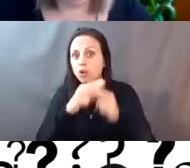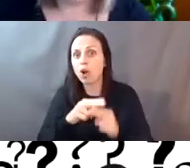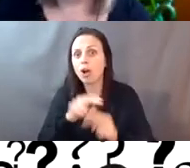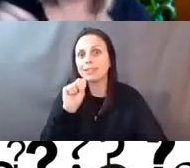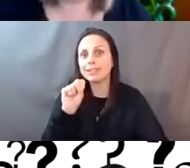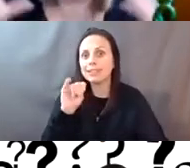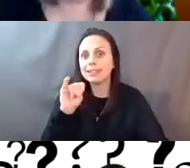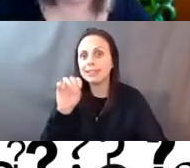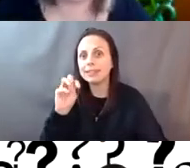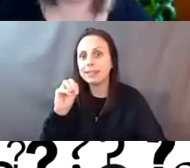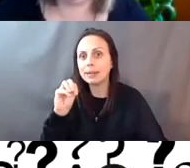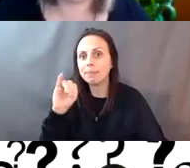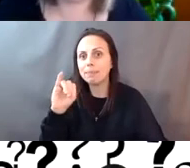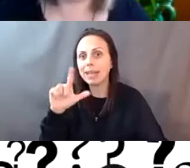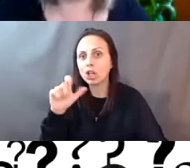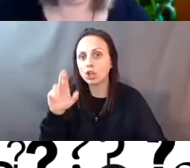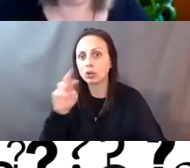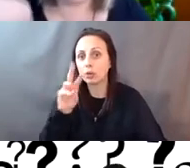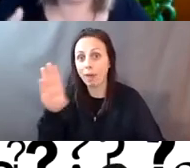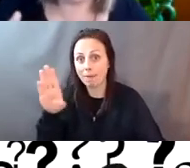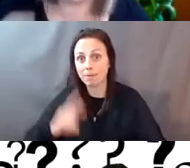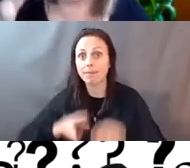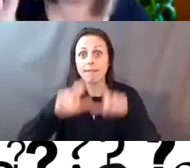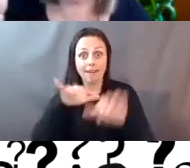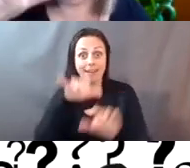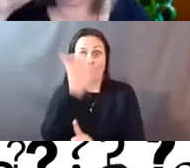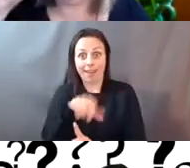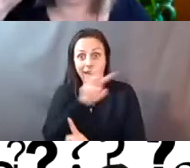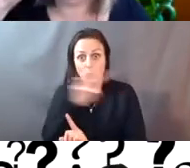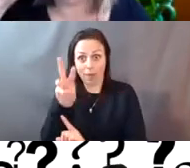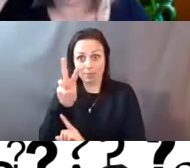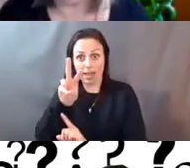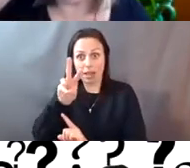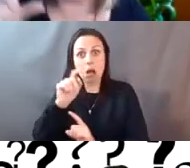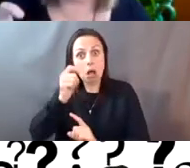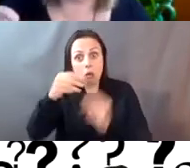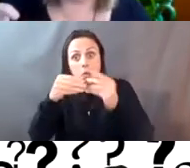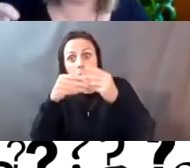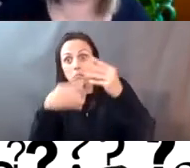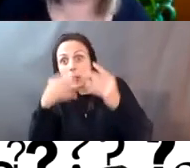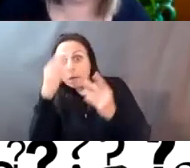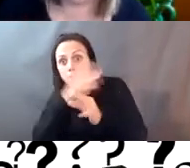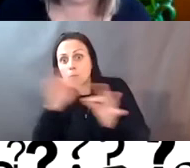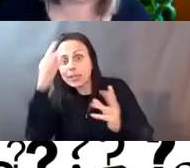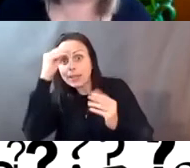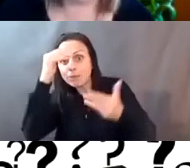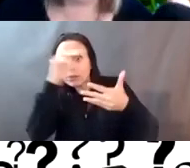SimilarWeb and found that actually that website, got a little bit of free information about it.